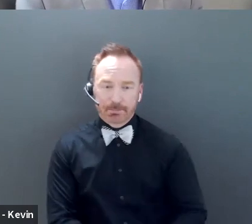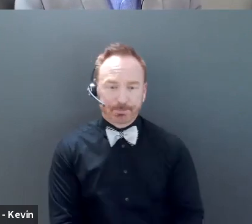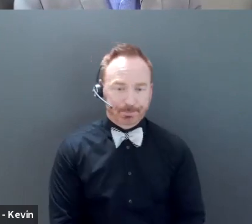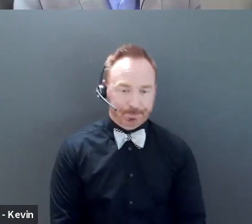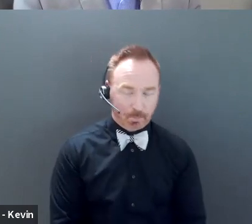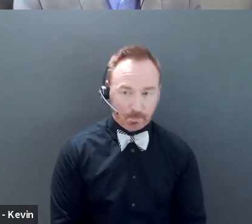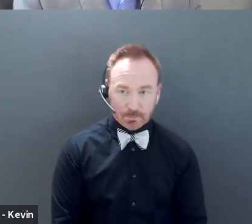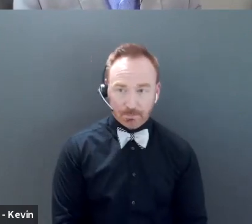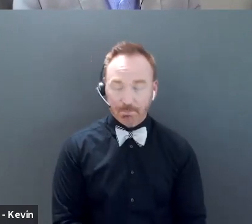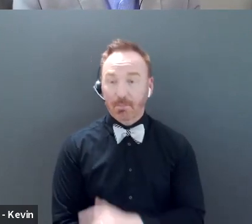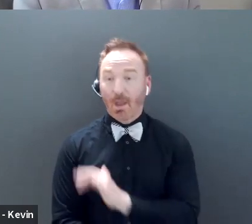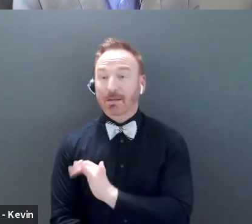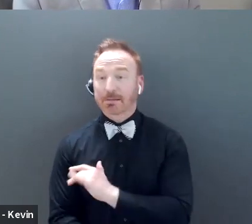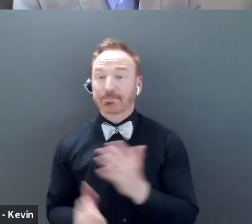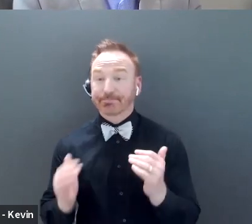Awesome, okay.